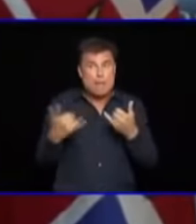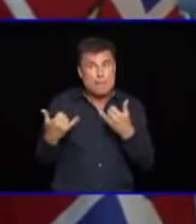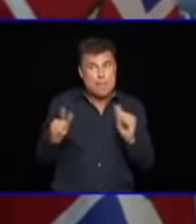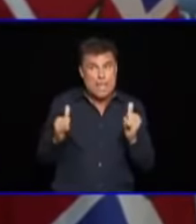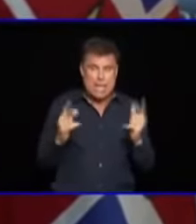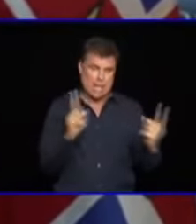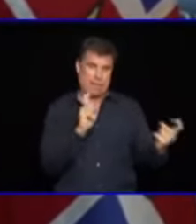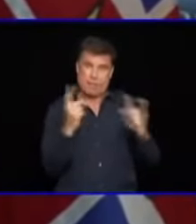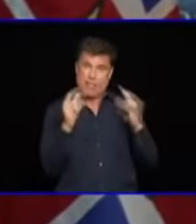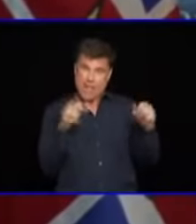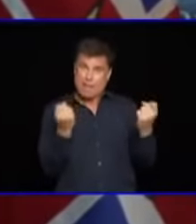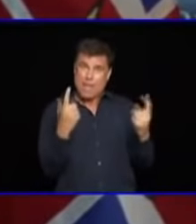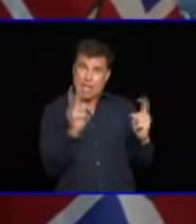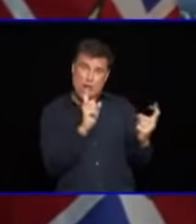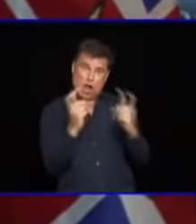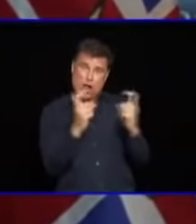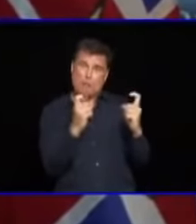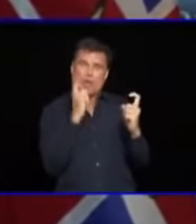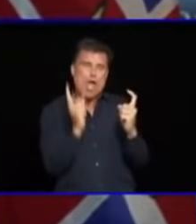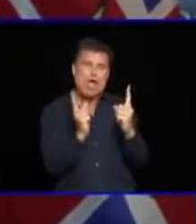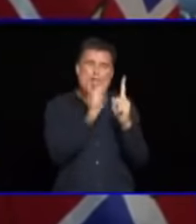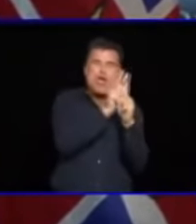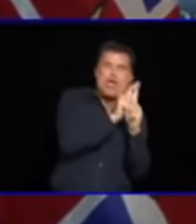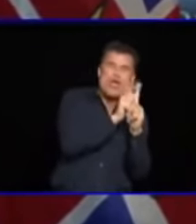ongoing basis.